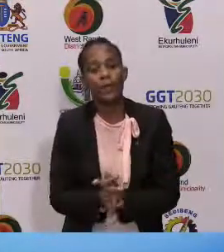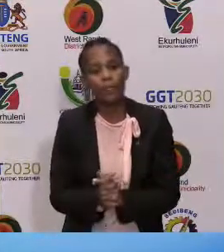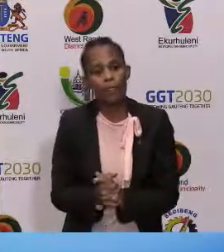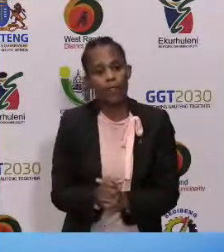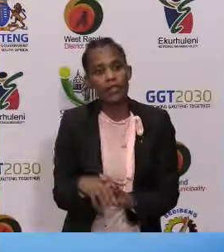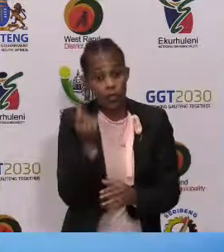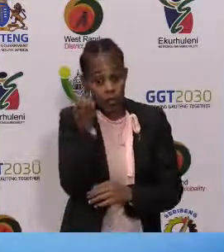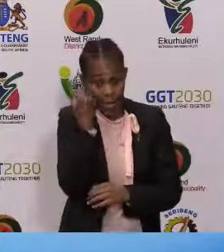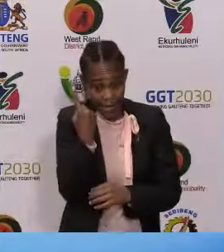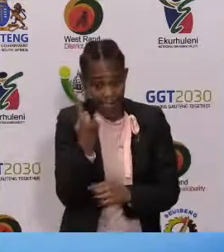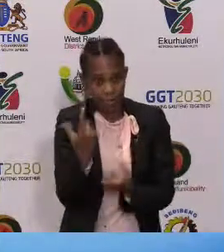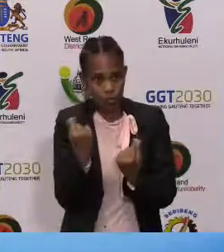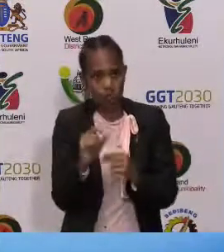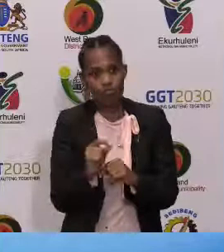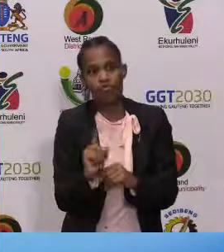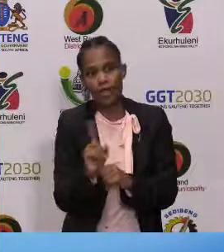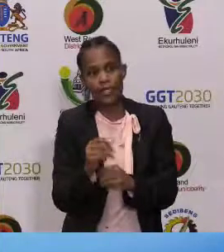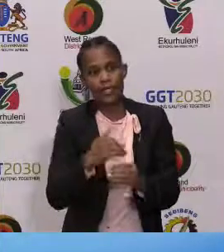do next.